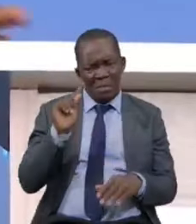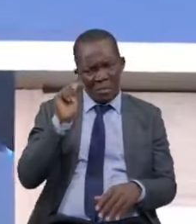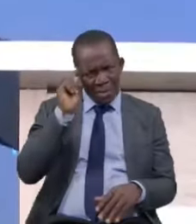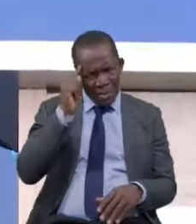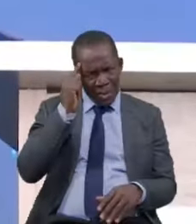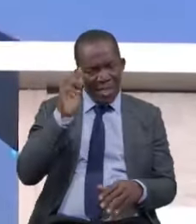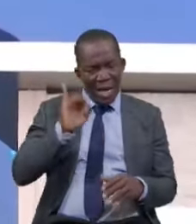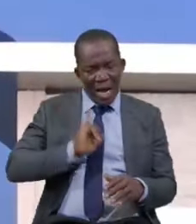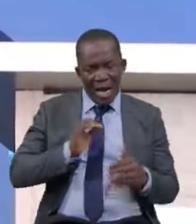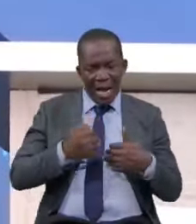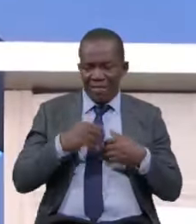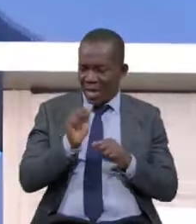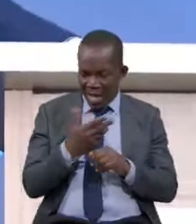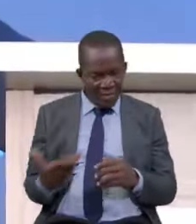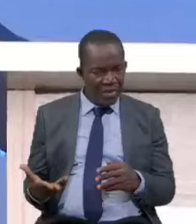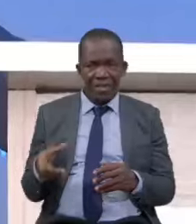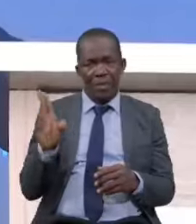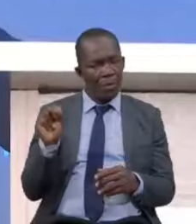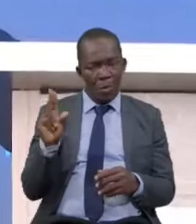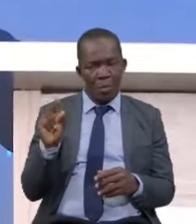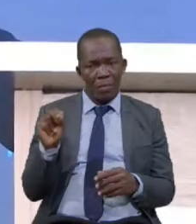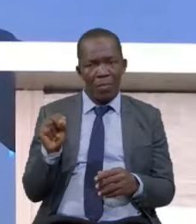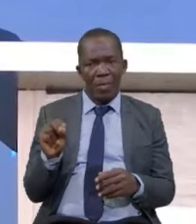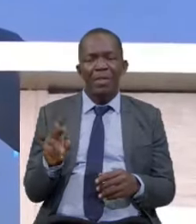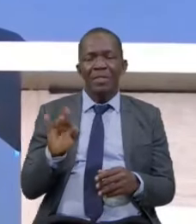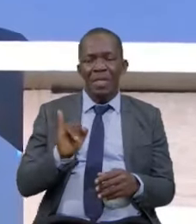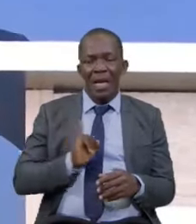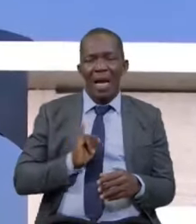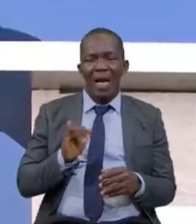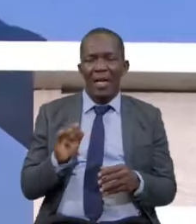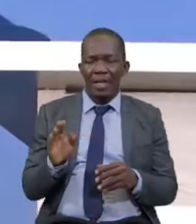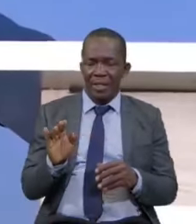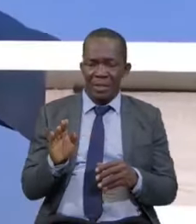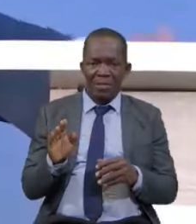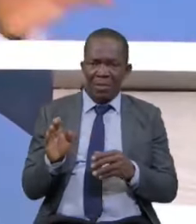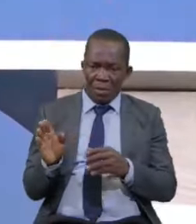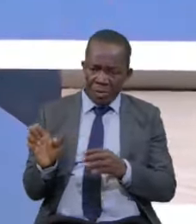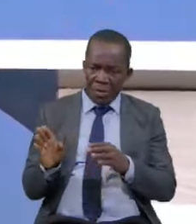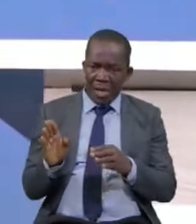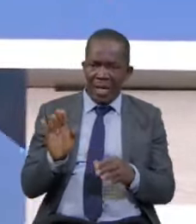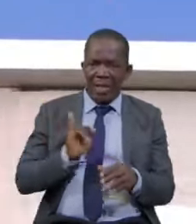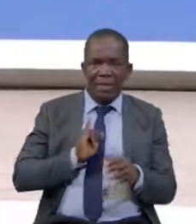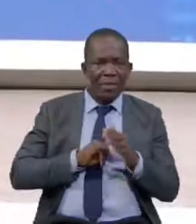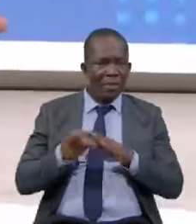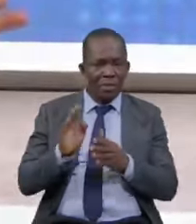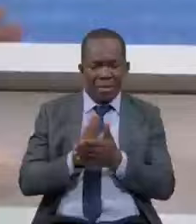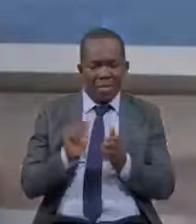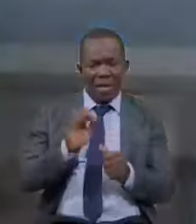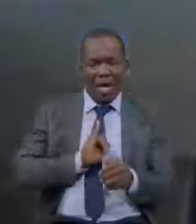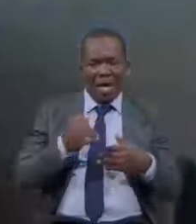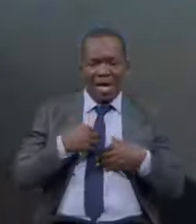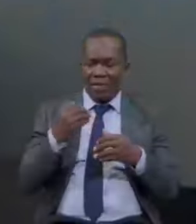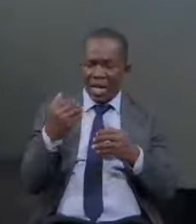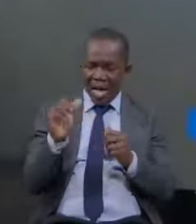offer. Not as though I'd already attained, neither were already perfect. That word perfect means complete,